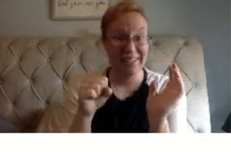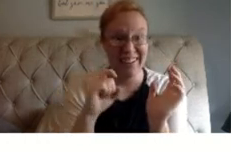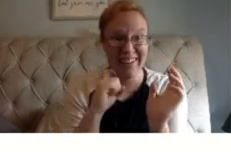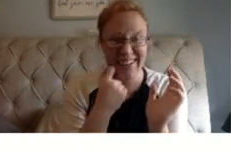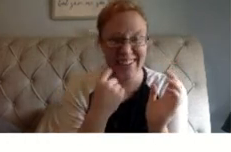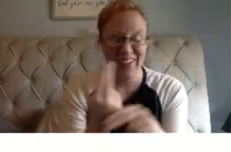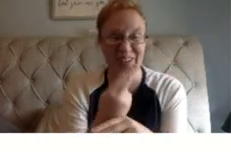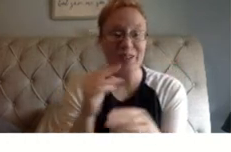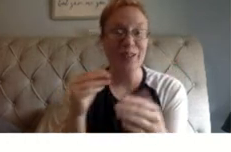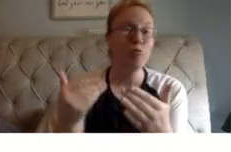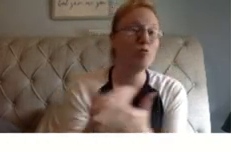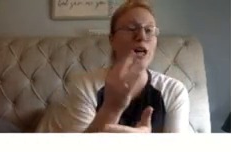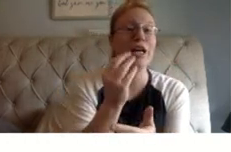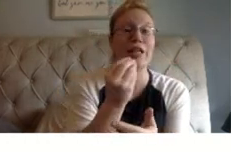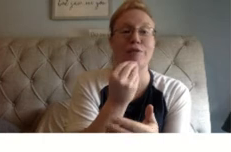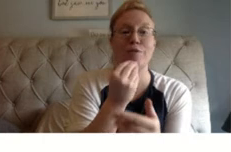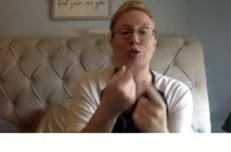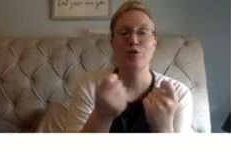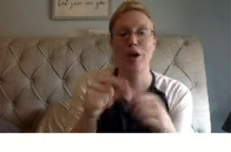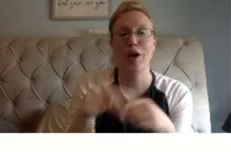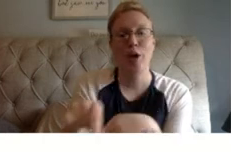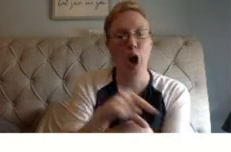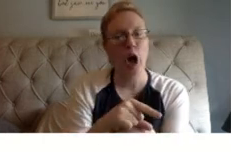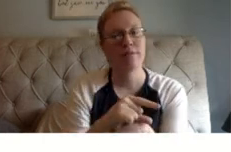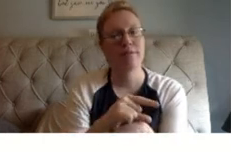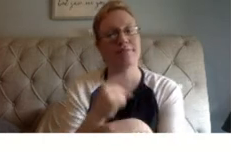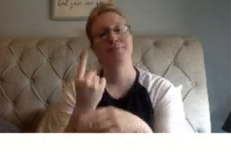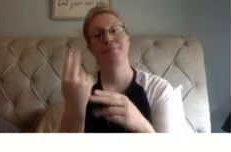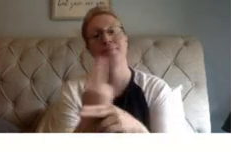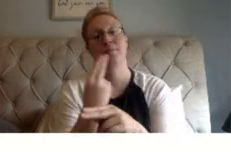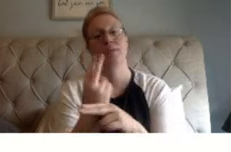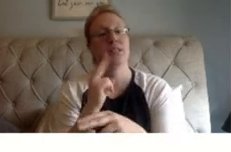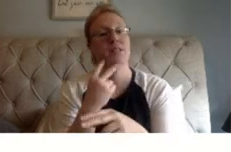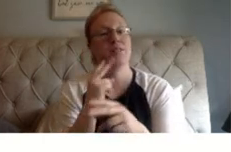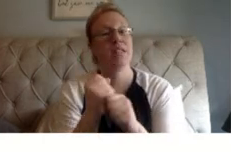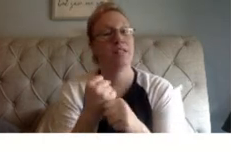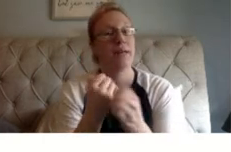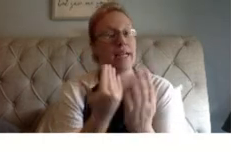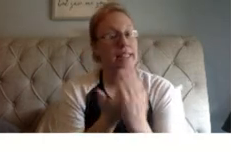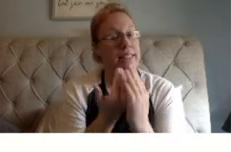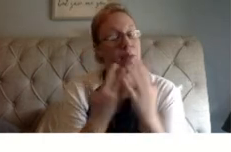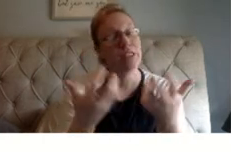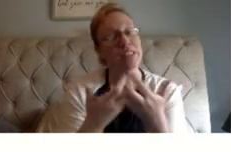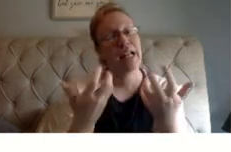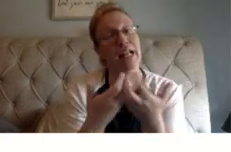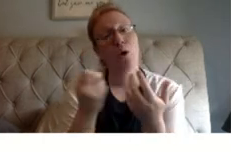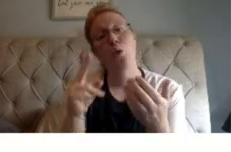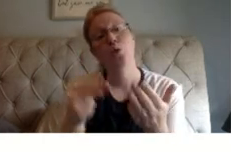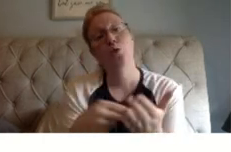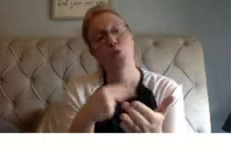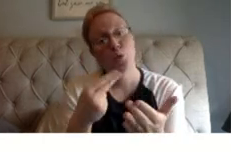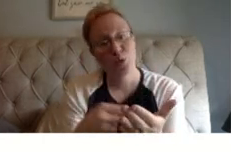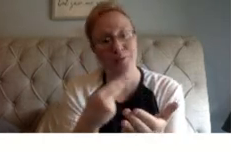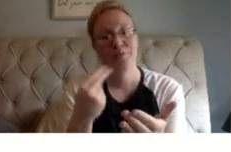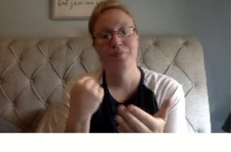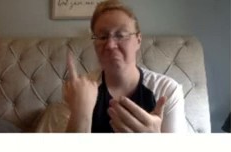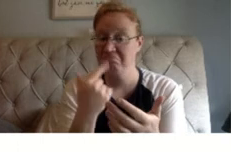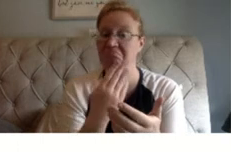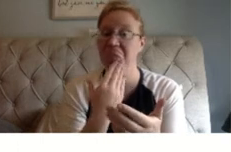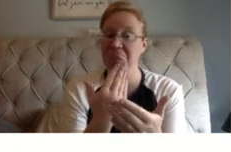fresh food from a garden? Someone may use vegetables to make sandwich, salad, or soup. That looks